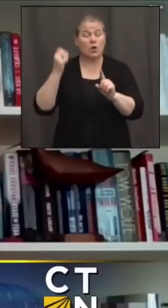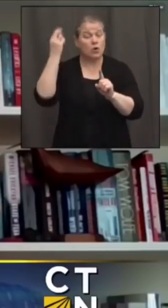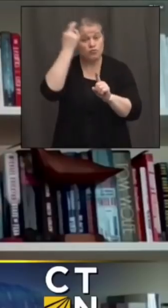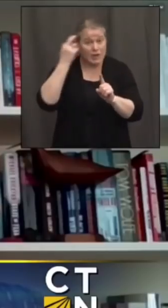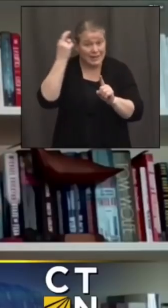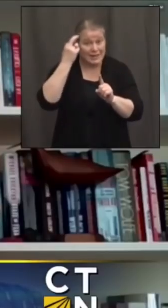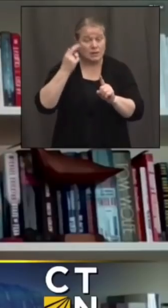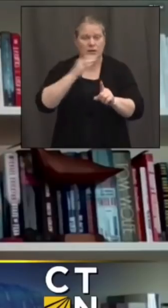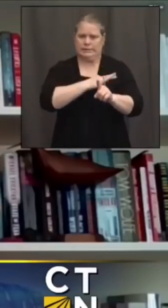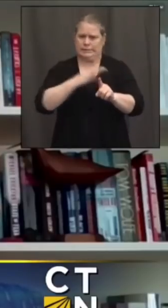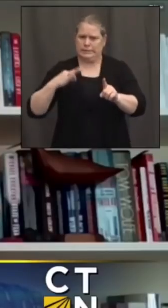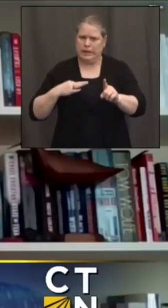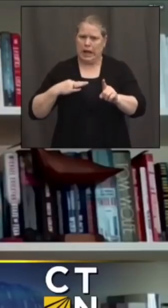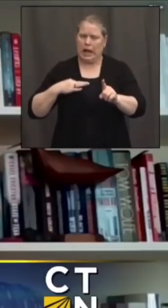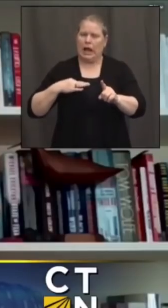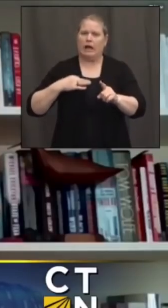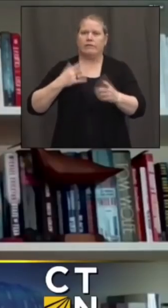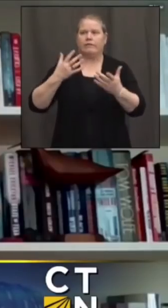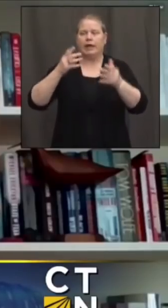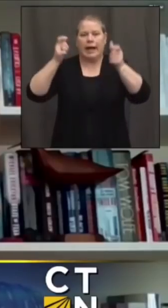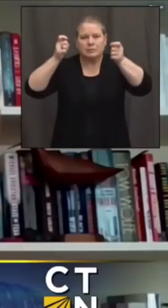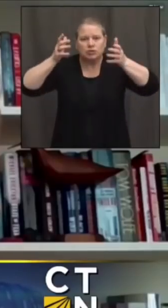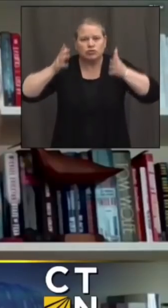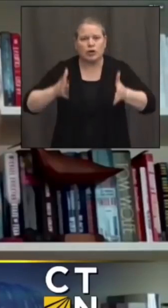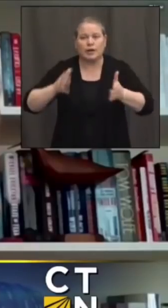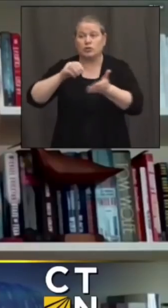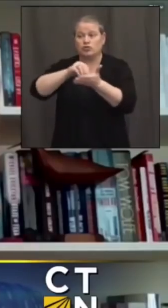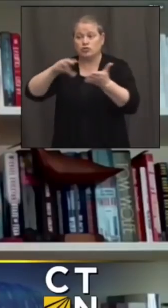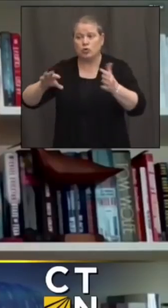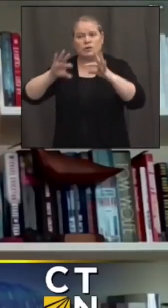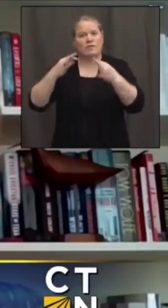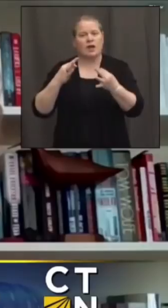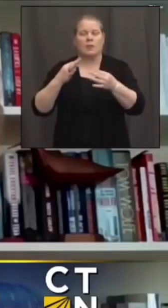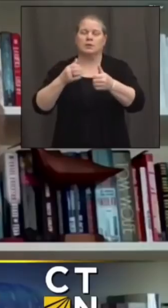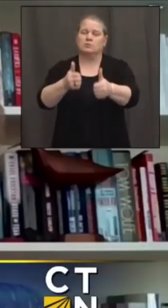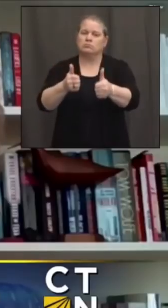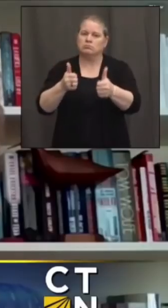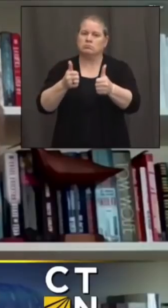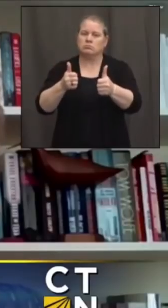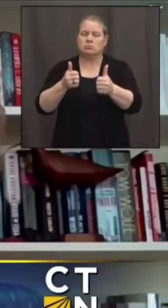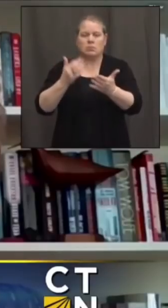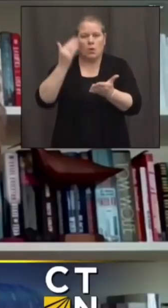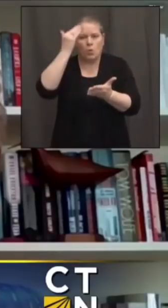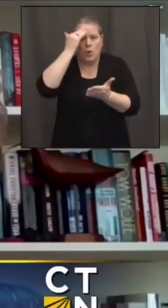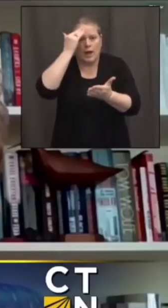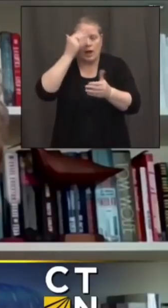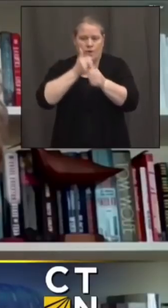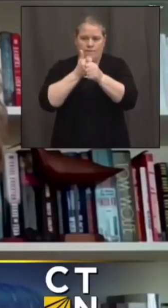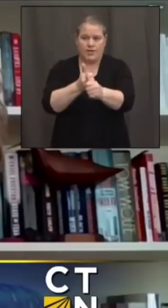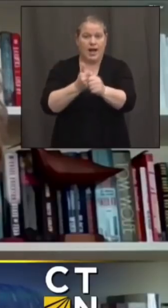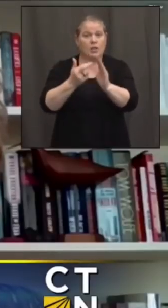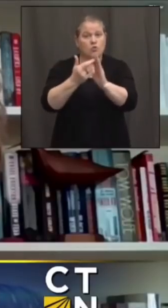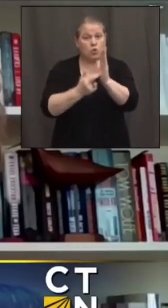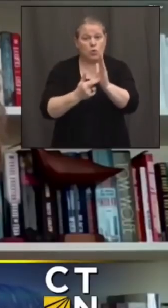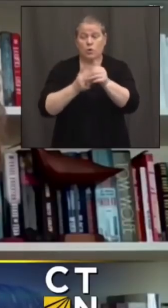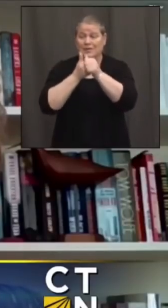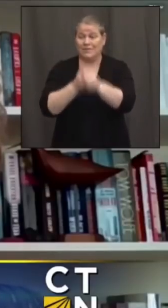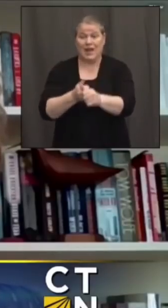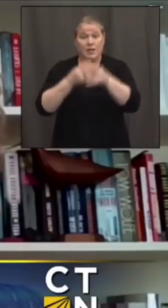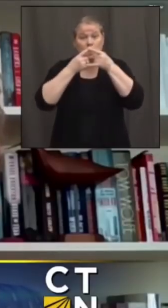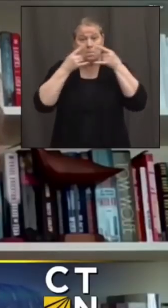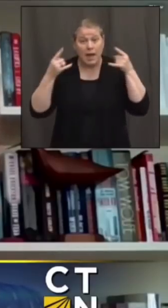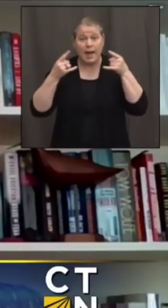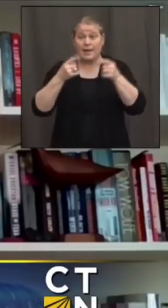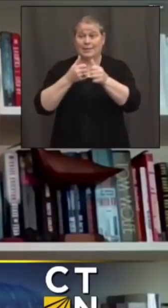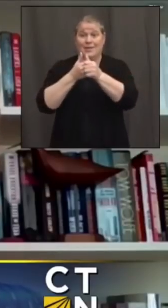staff, school administrators, and students and families who've been really conscientious about following masking and distancing